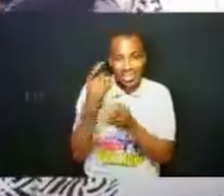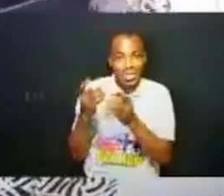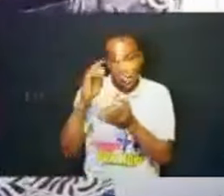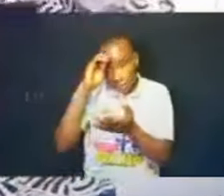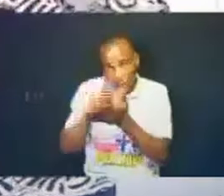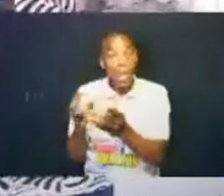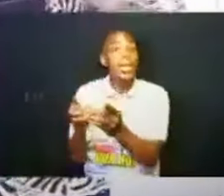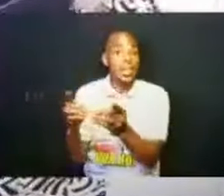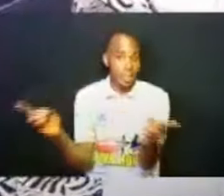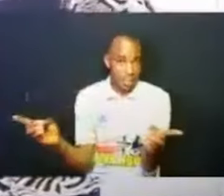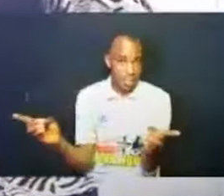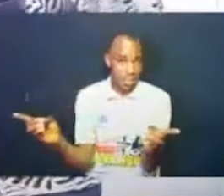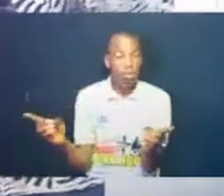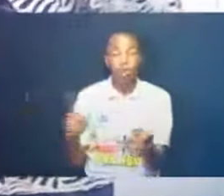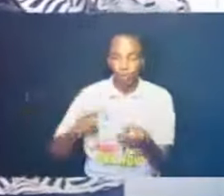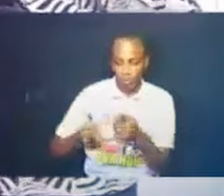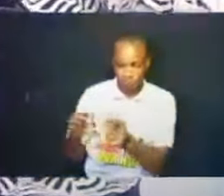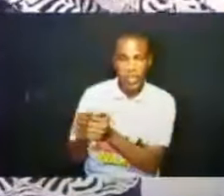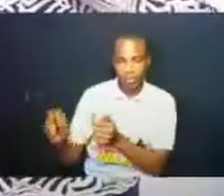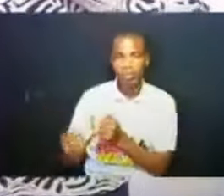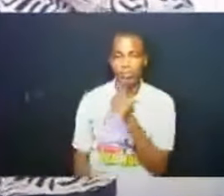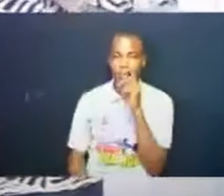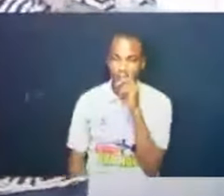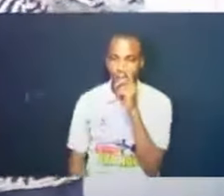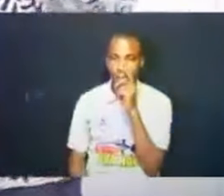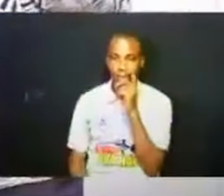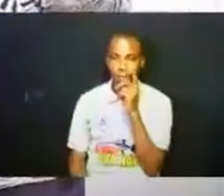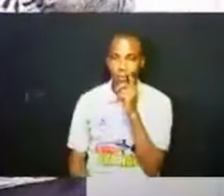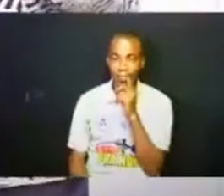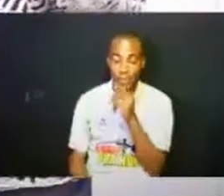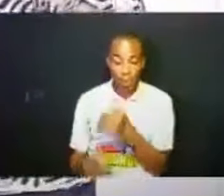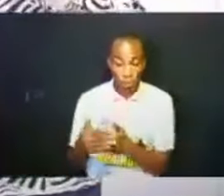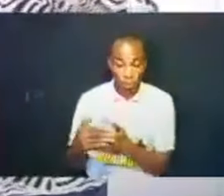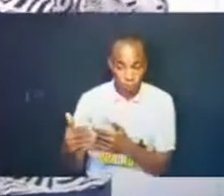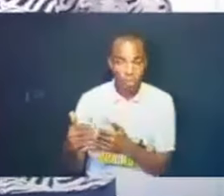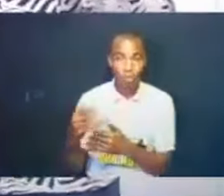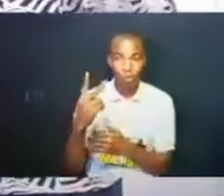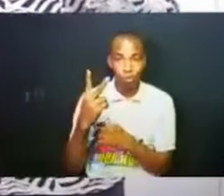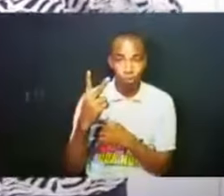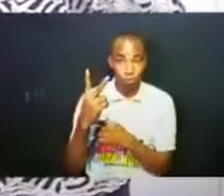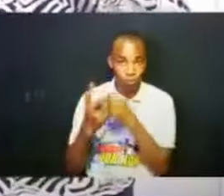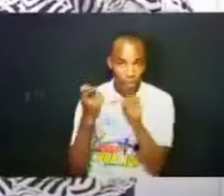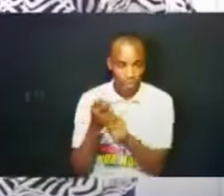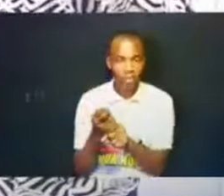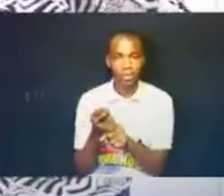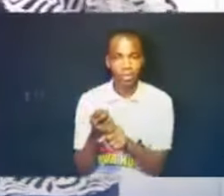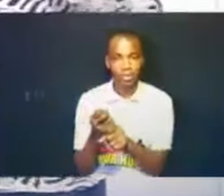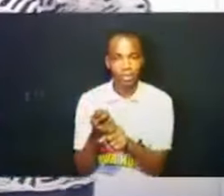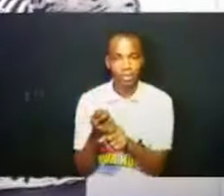ya nanu ya oja ni kunu yi enkoye namfo. I give you 2 years. E mau mfie mie no